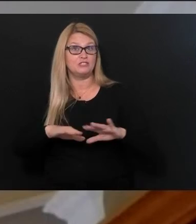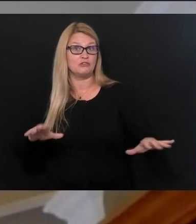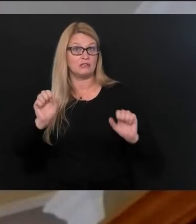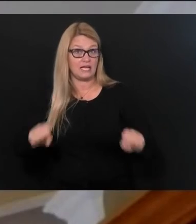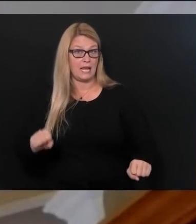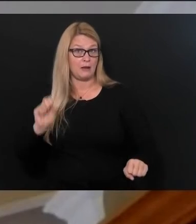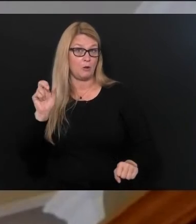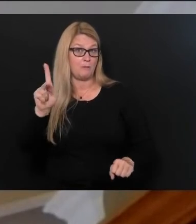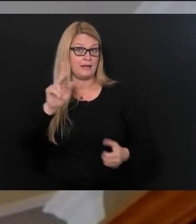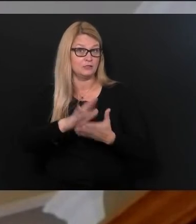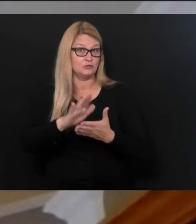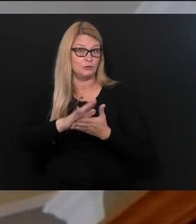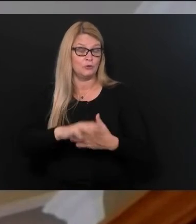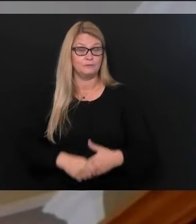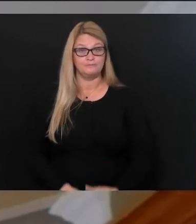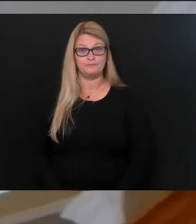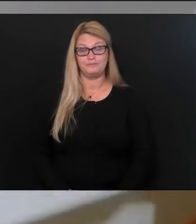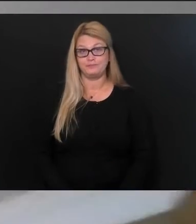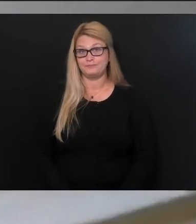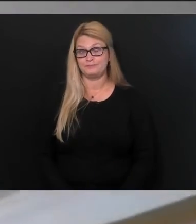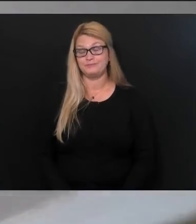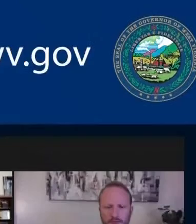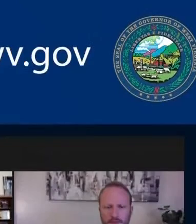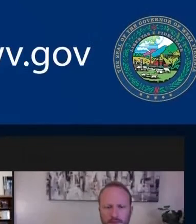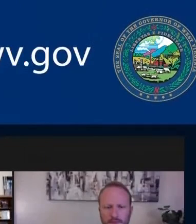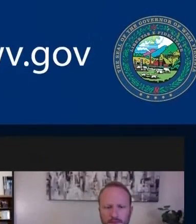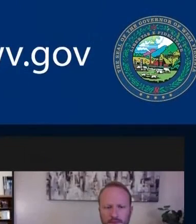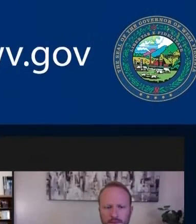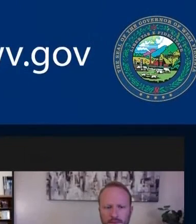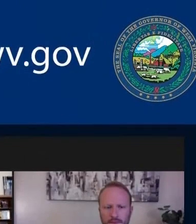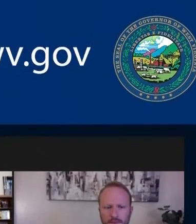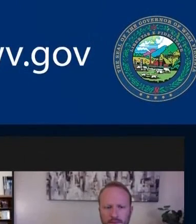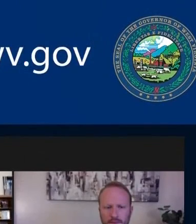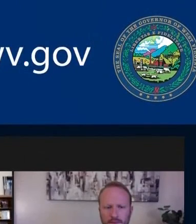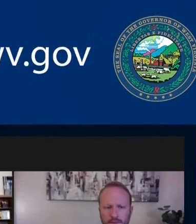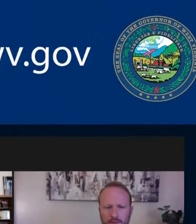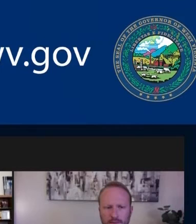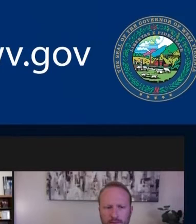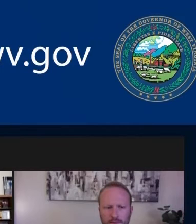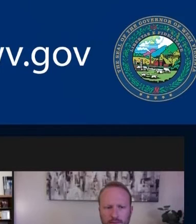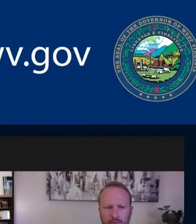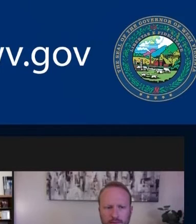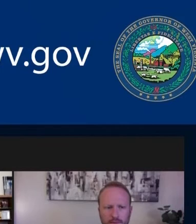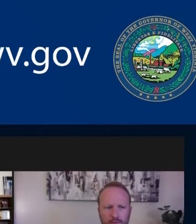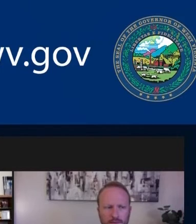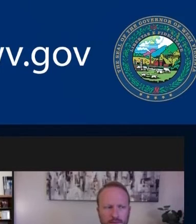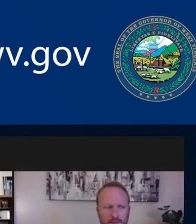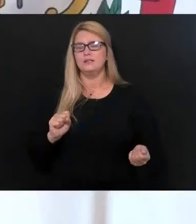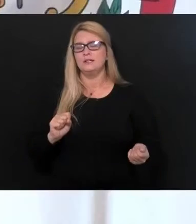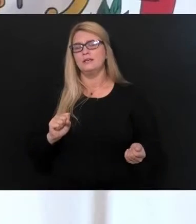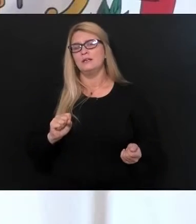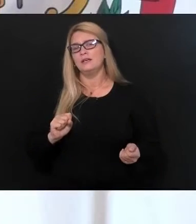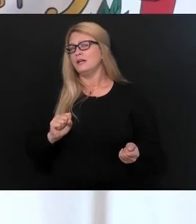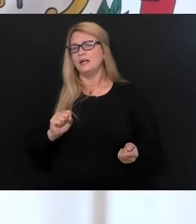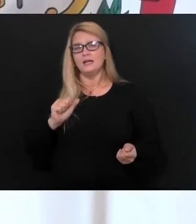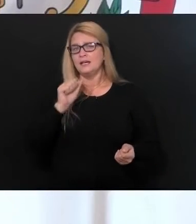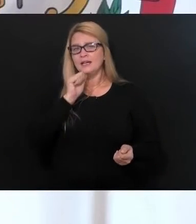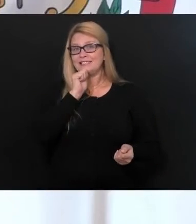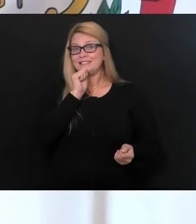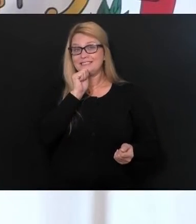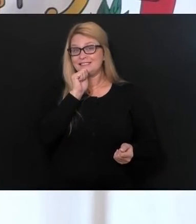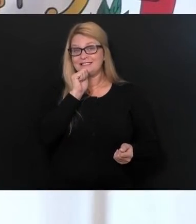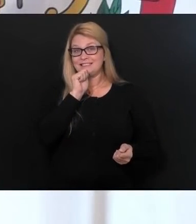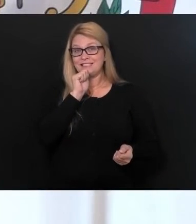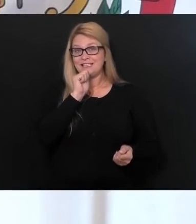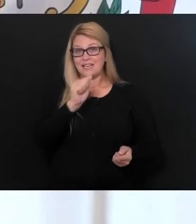Thanks. Brad, that's me. Let me answer this. That it's not mainly